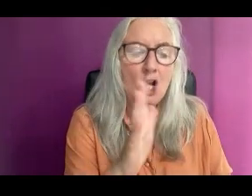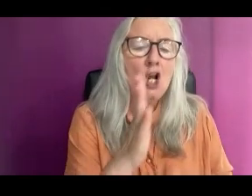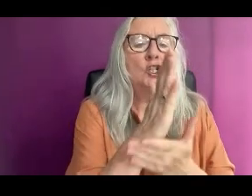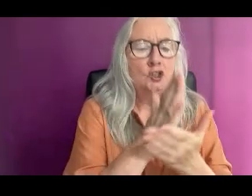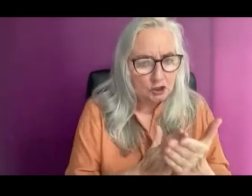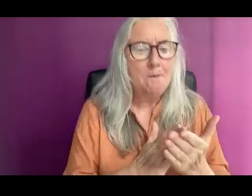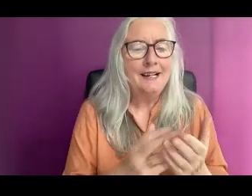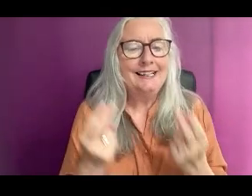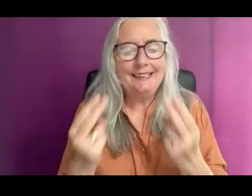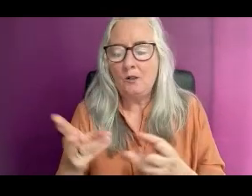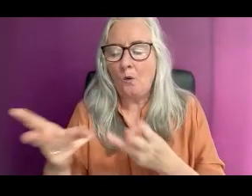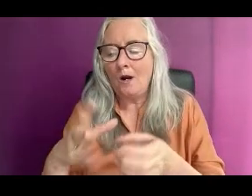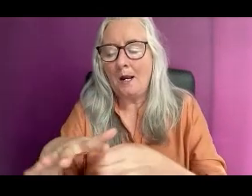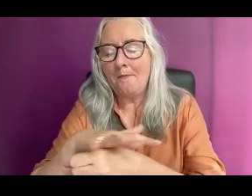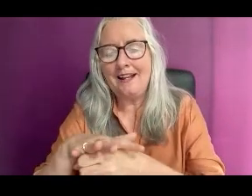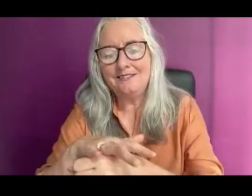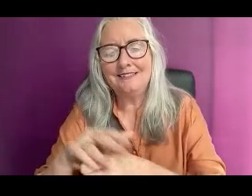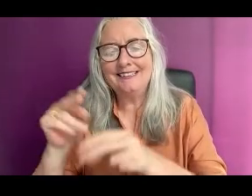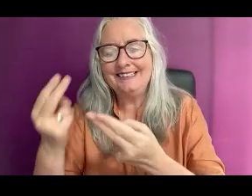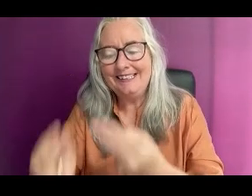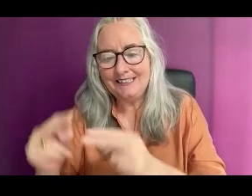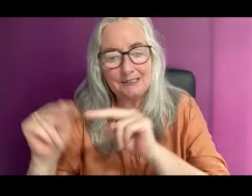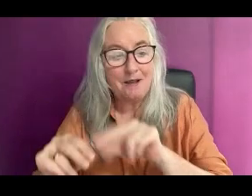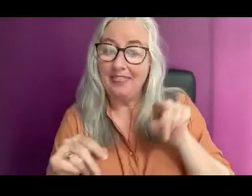needs assessment. This one doesn't.